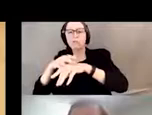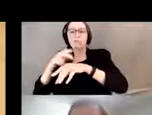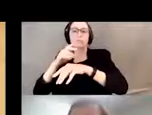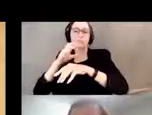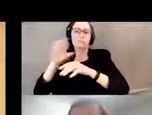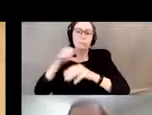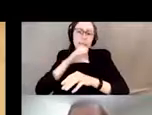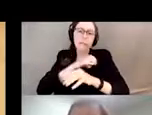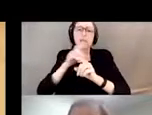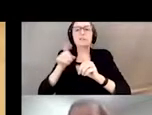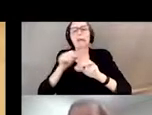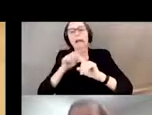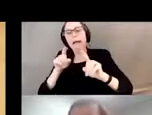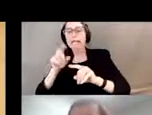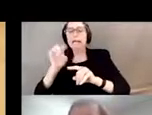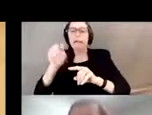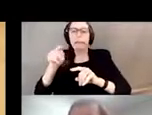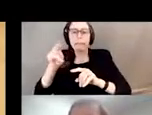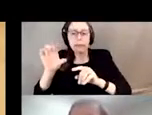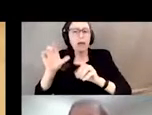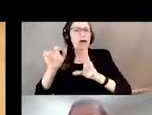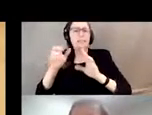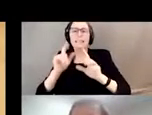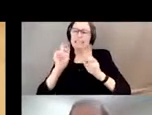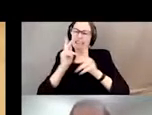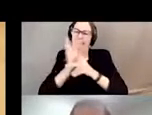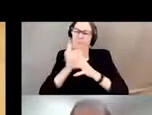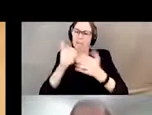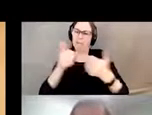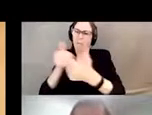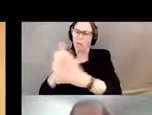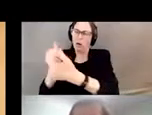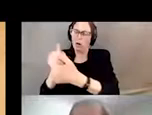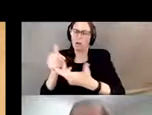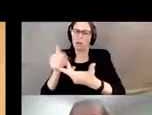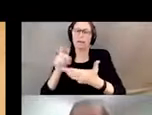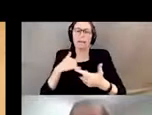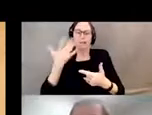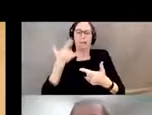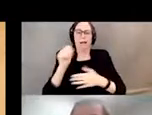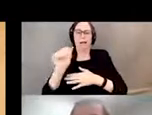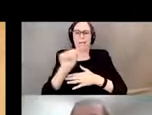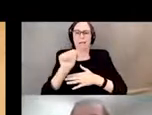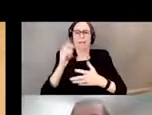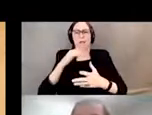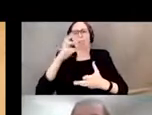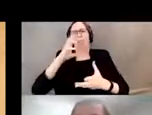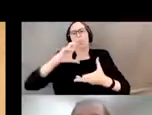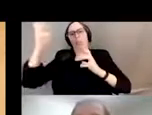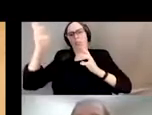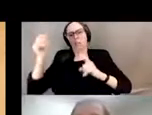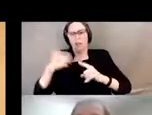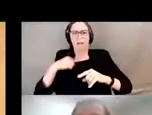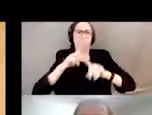still separate them, even to this day. And that's why Afghanistan is in such turmoil, as you have these different ethnic